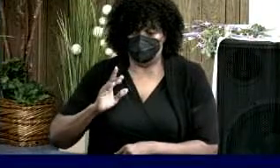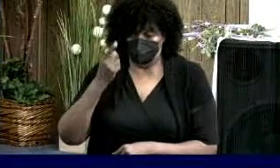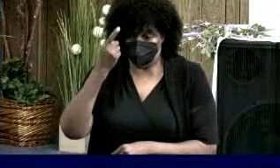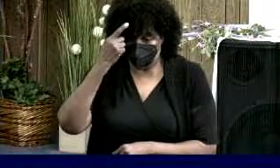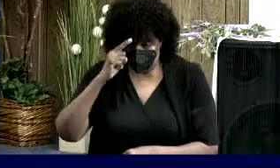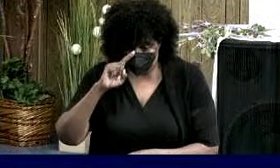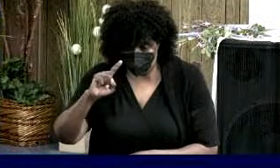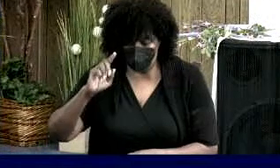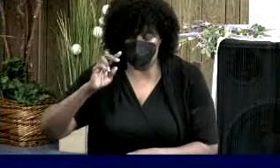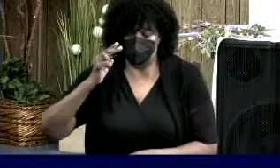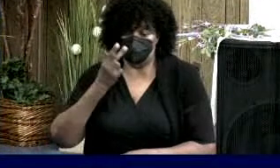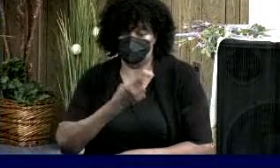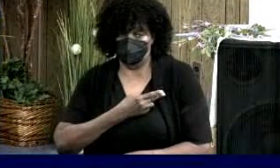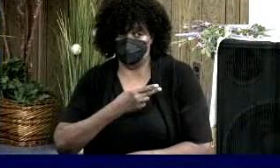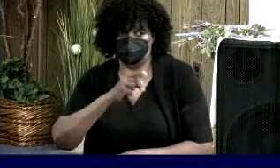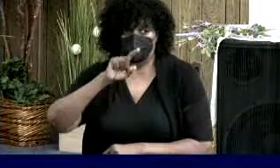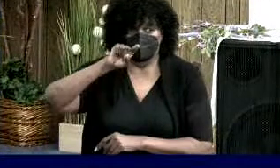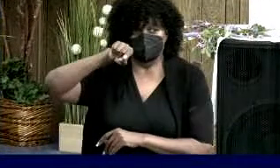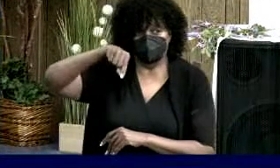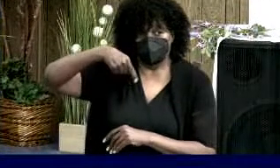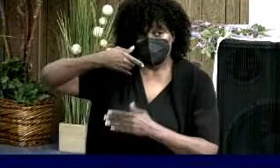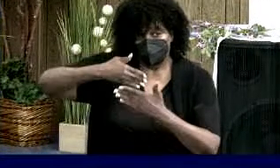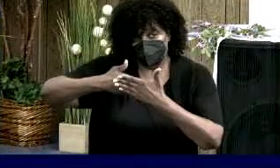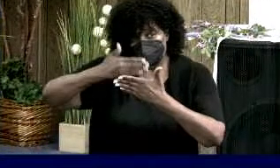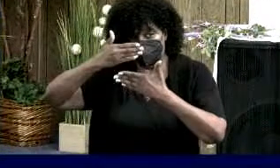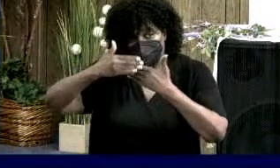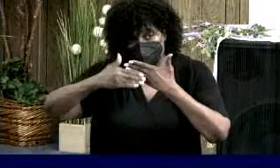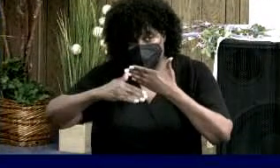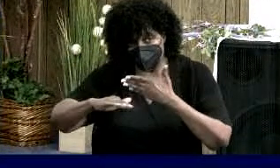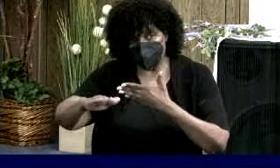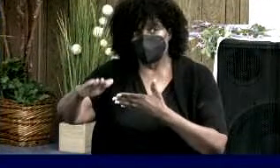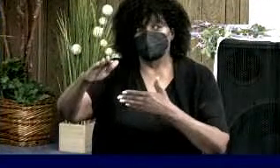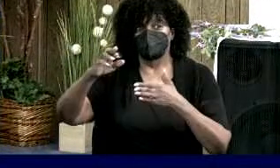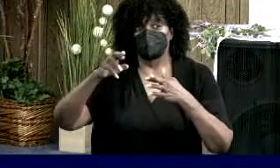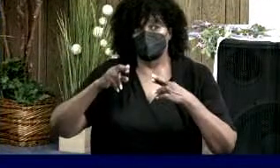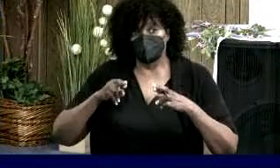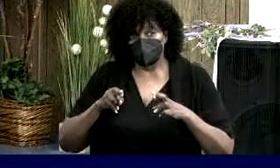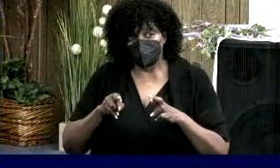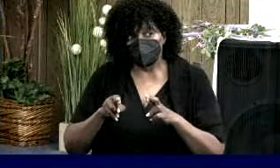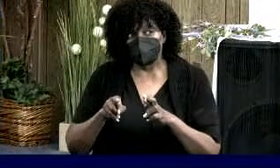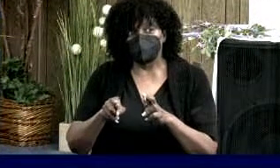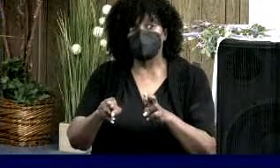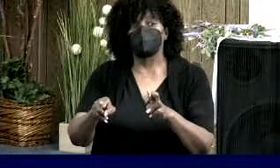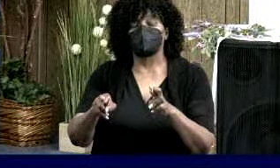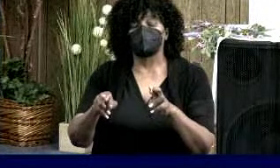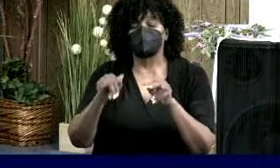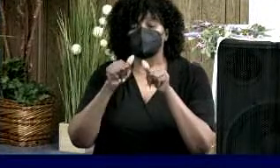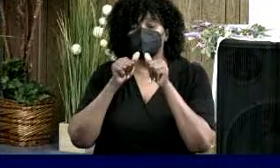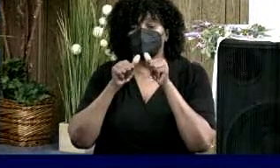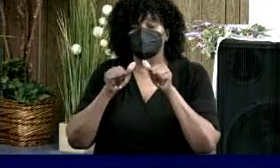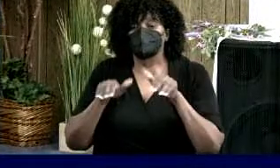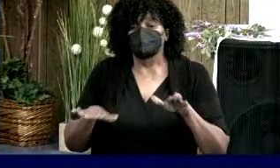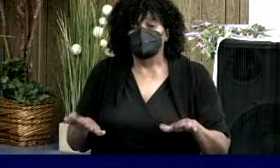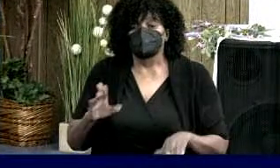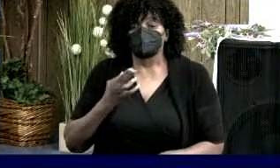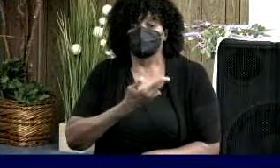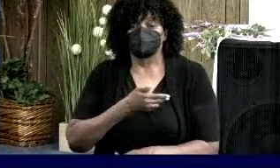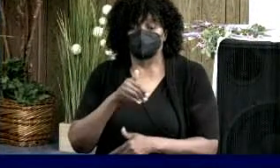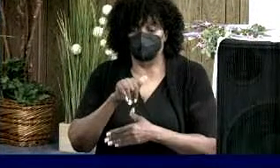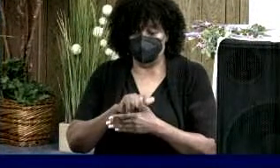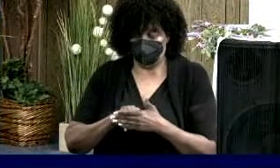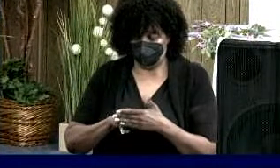it's called Just Beyond the River. Just beyond the river, blessed in Jesus' name,